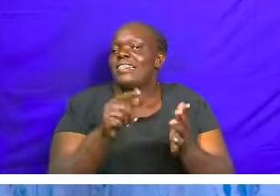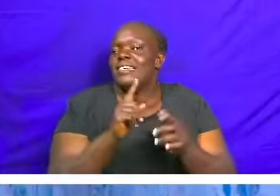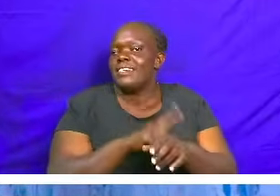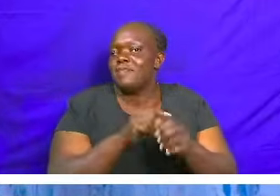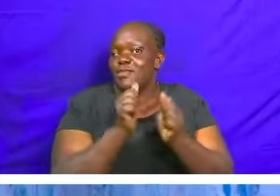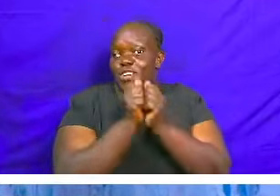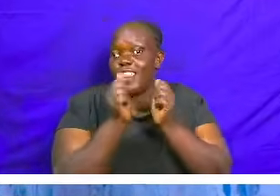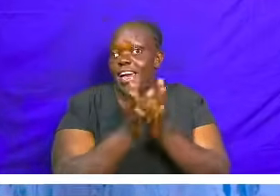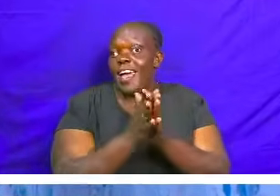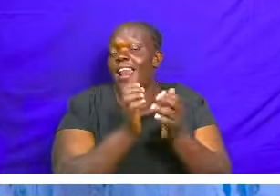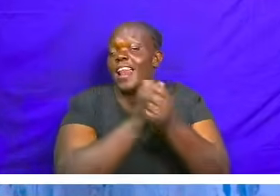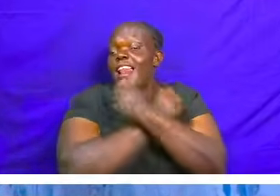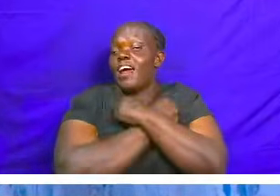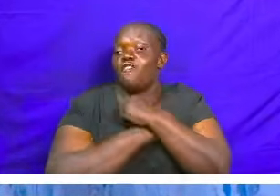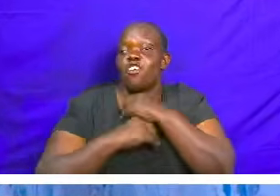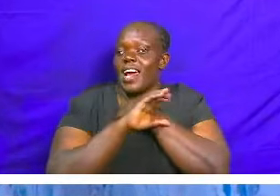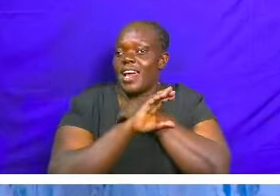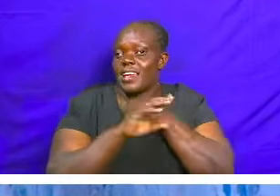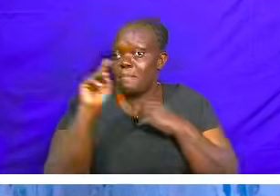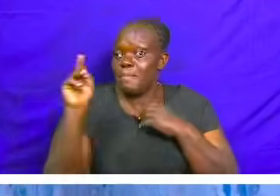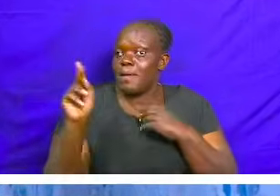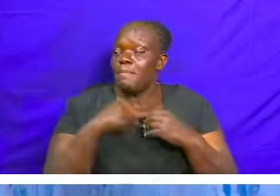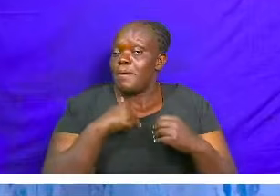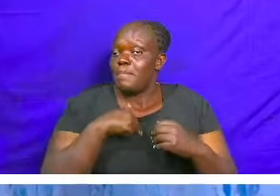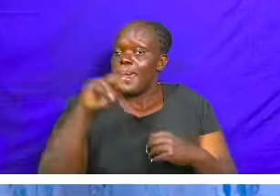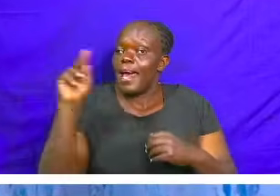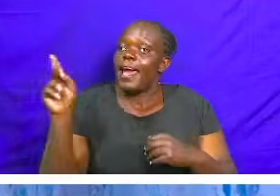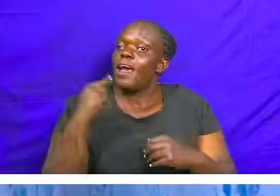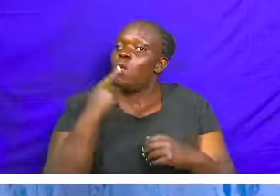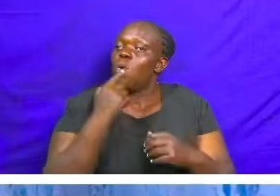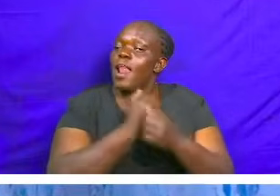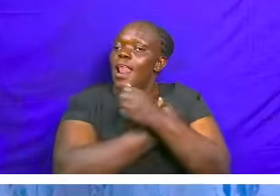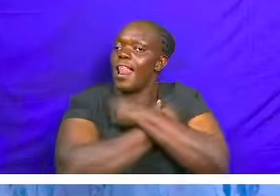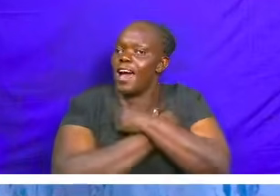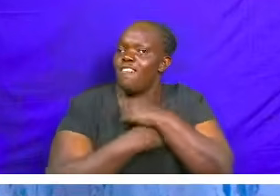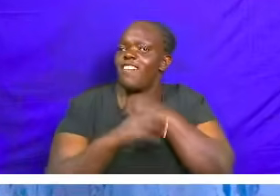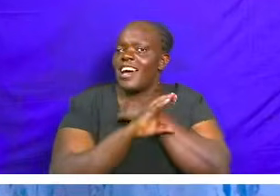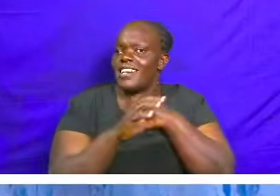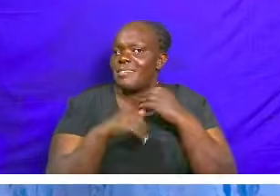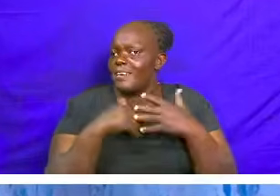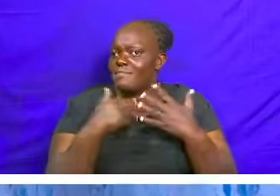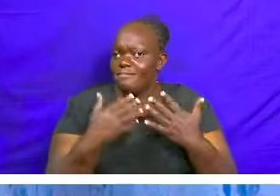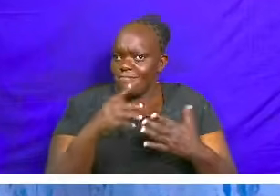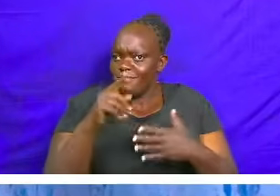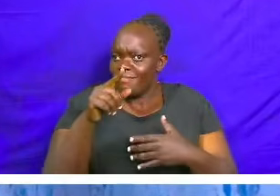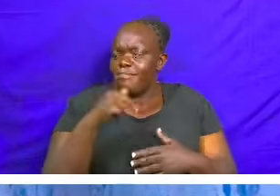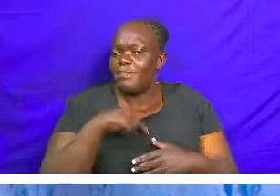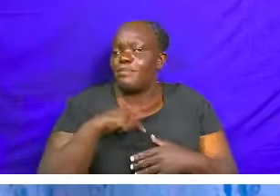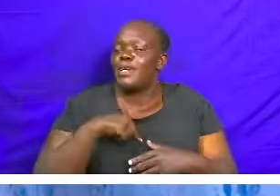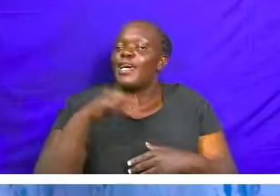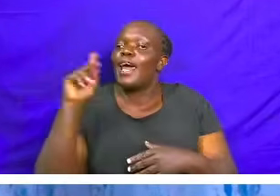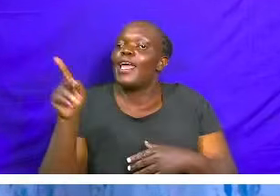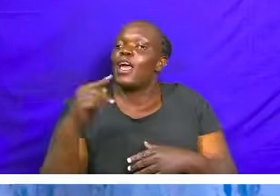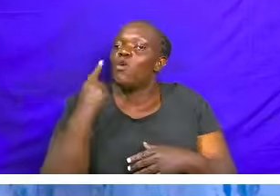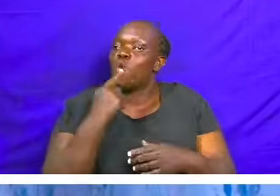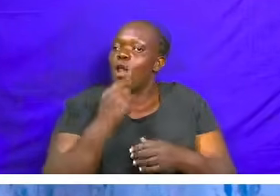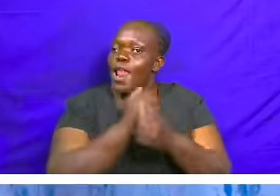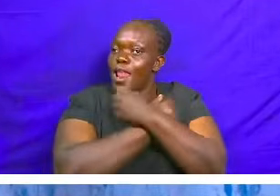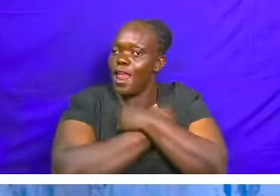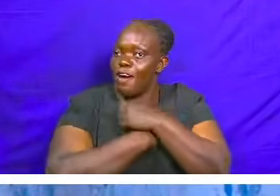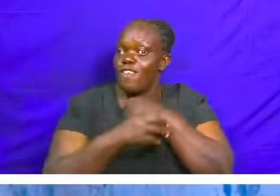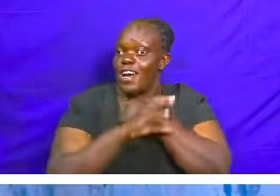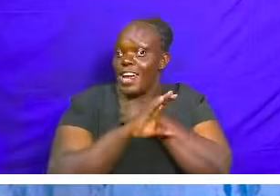umoja na uzalendo. Mimi ni Mkenya mzalendo. Je, wewe? Mimi ni Mkenya